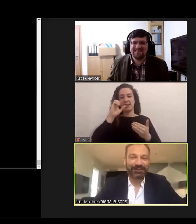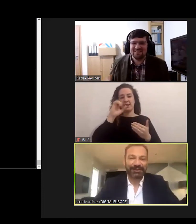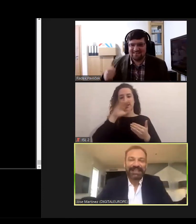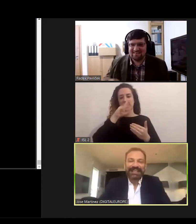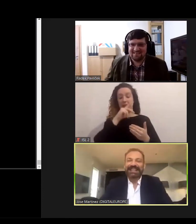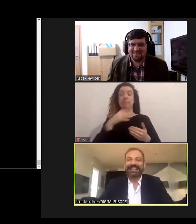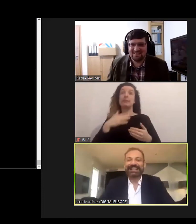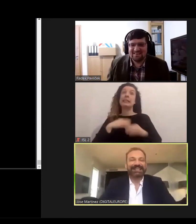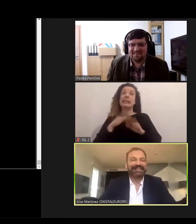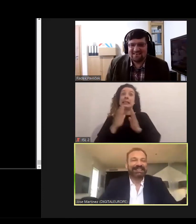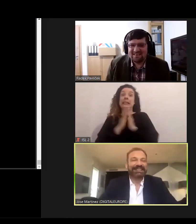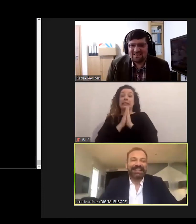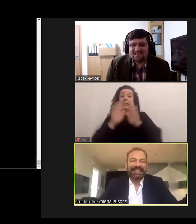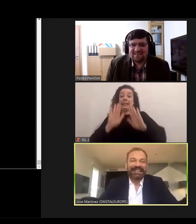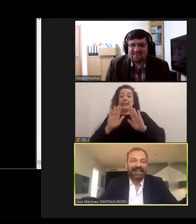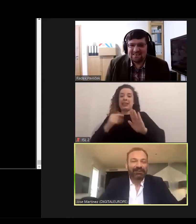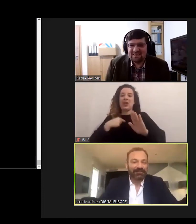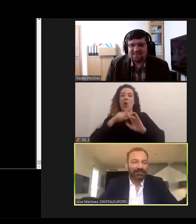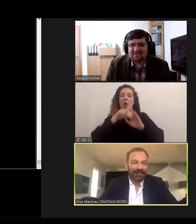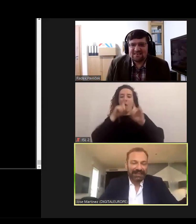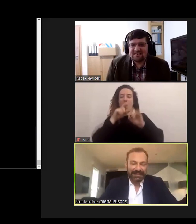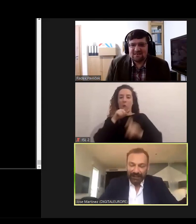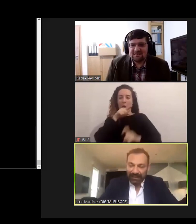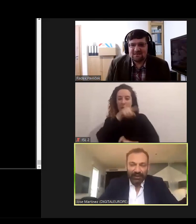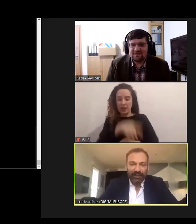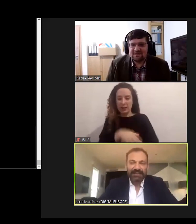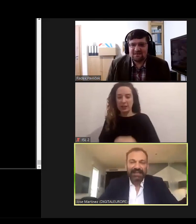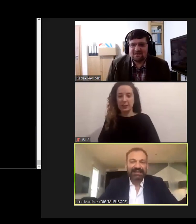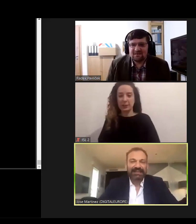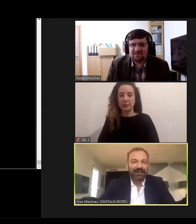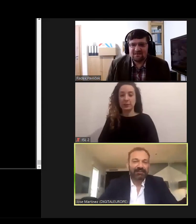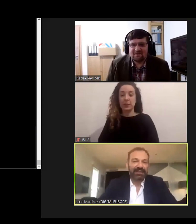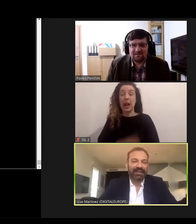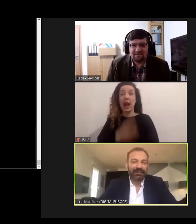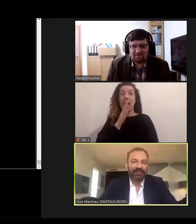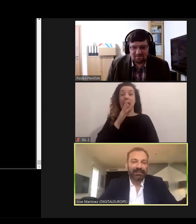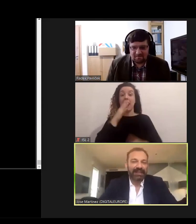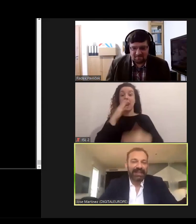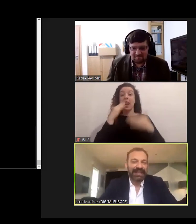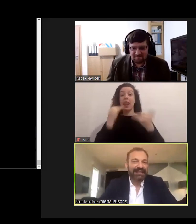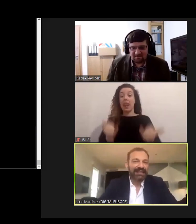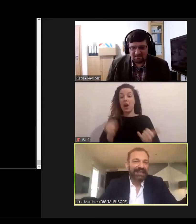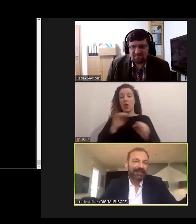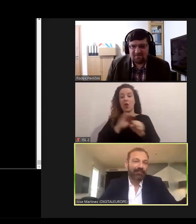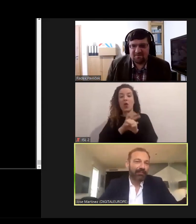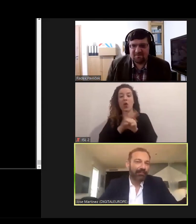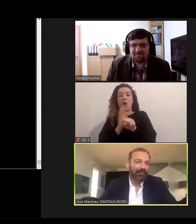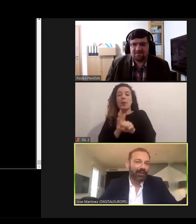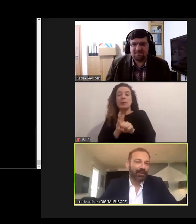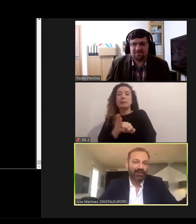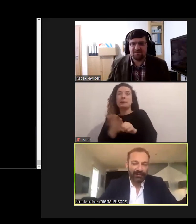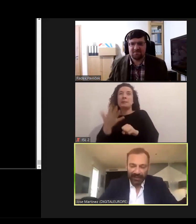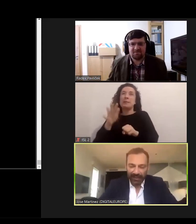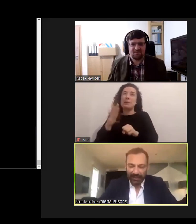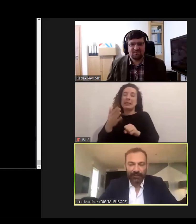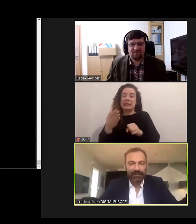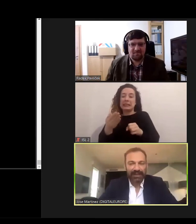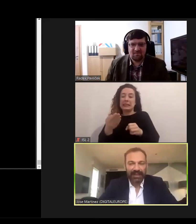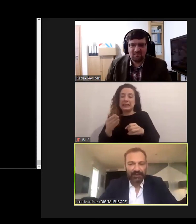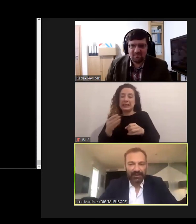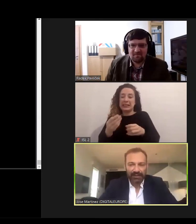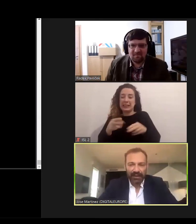talking about the accessibility of education, but we can succeed only if we educate those who